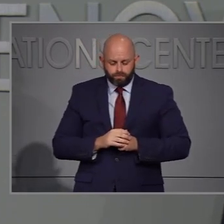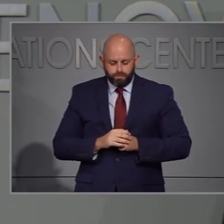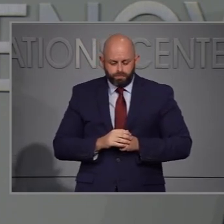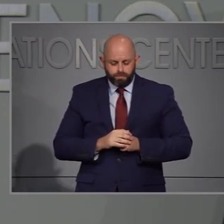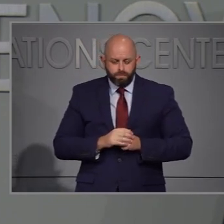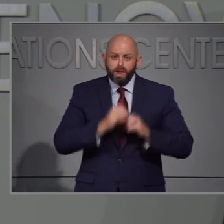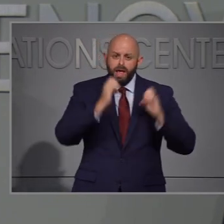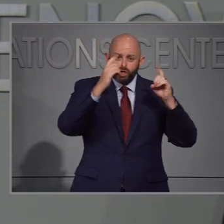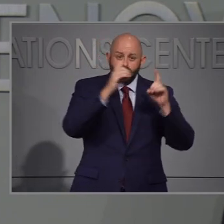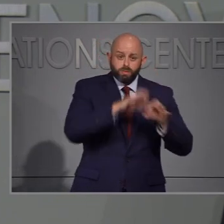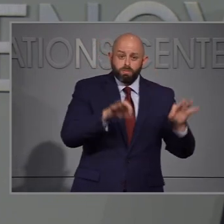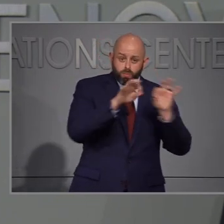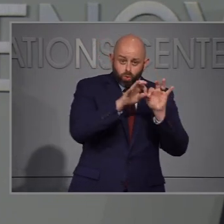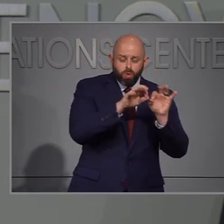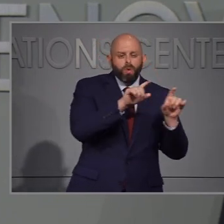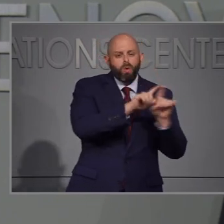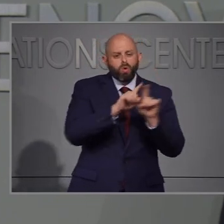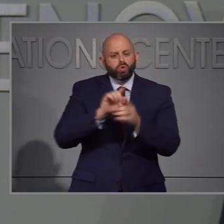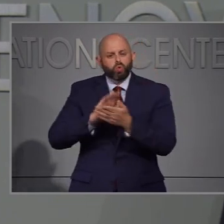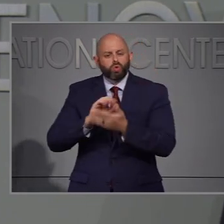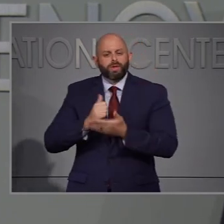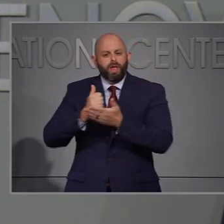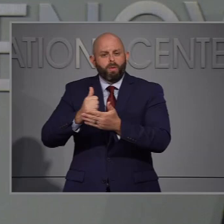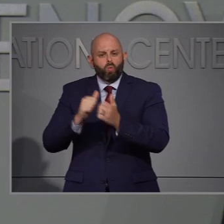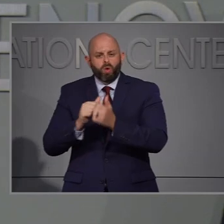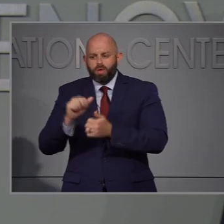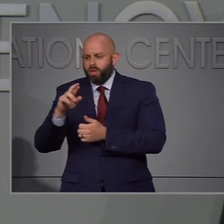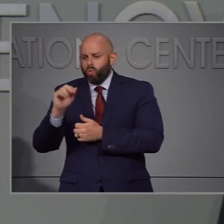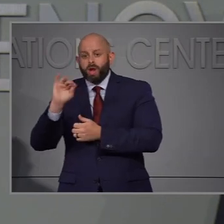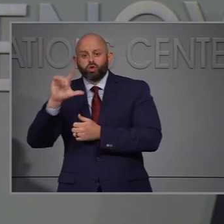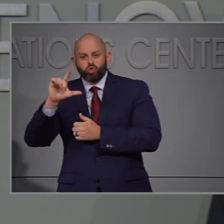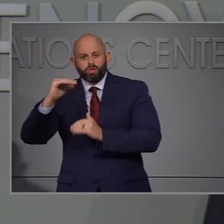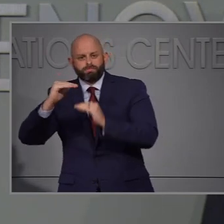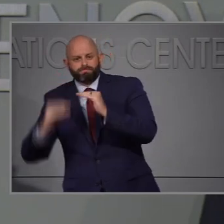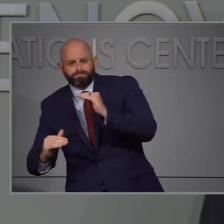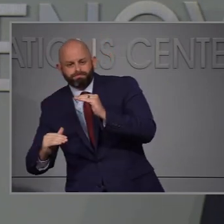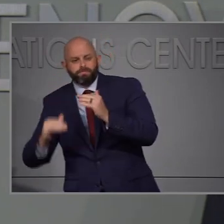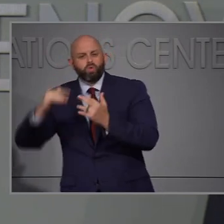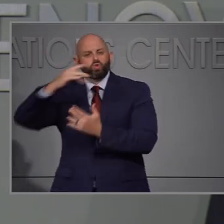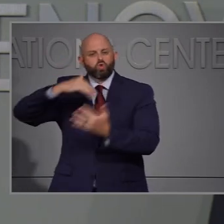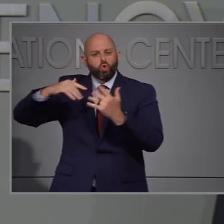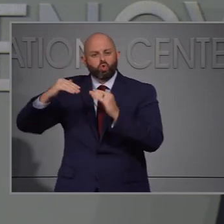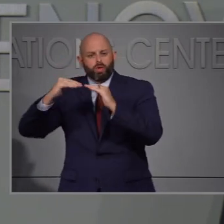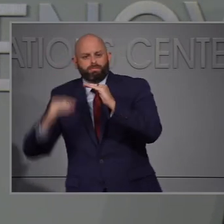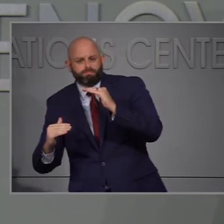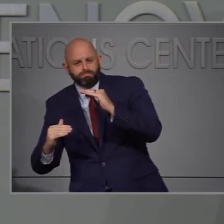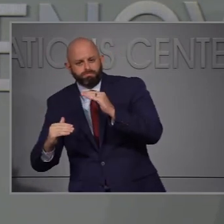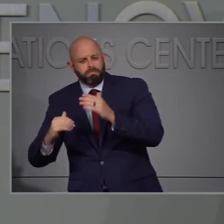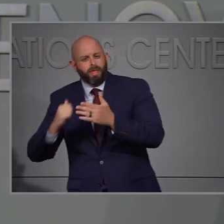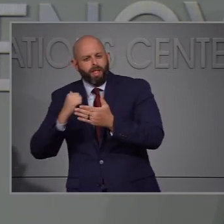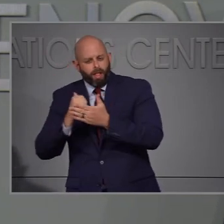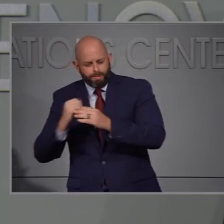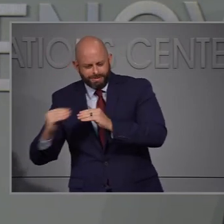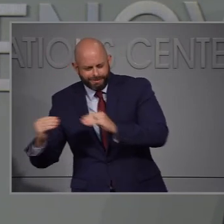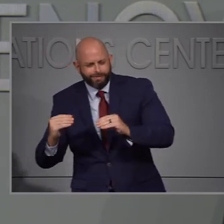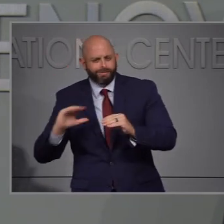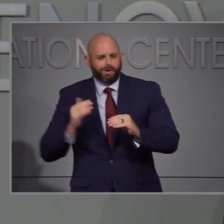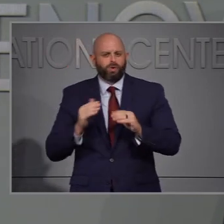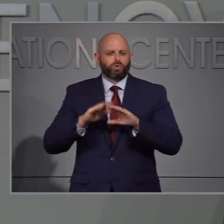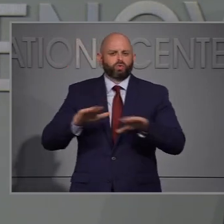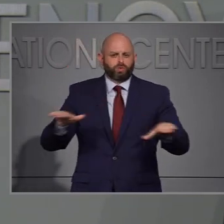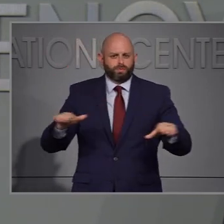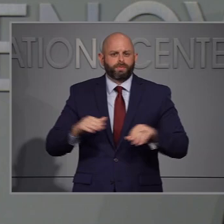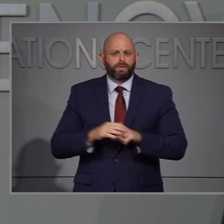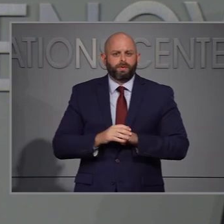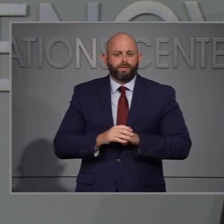role in addressing racial and social inequity. The goal of in-person education is